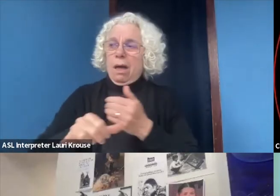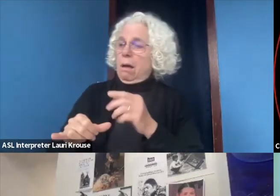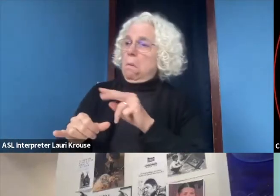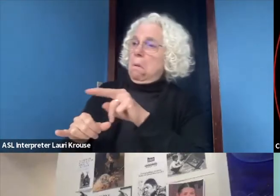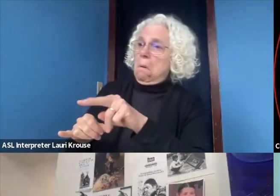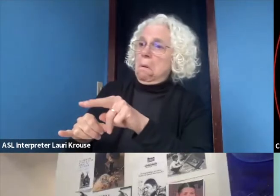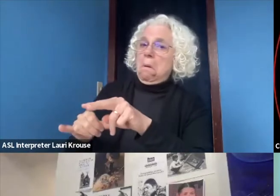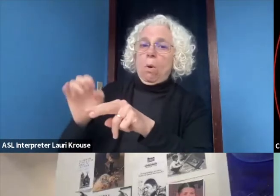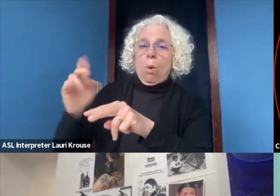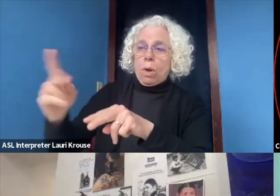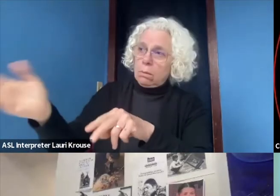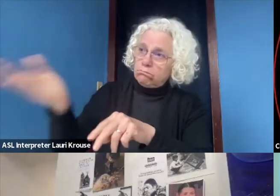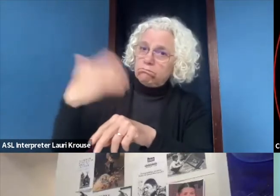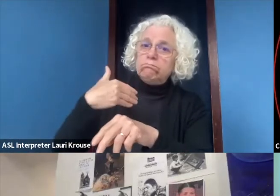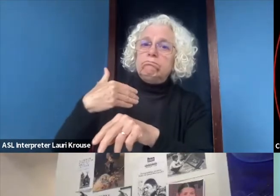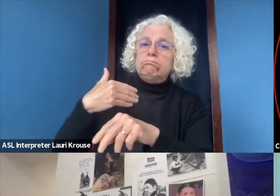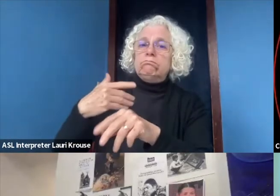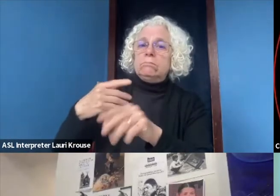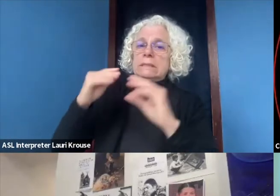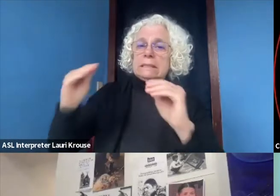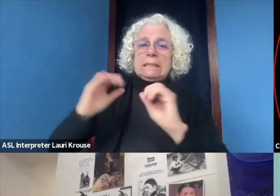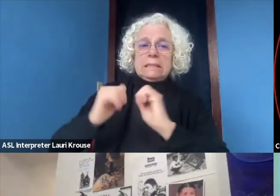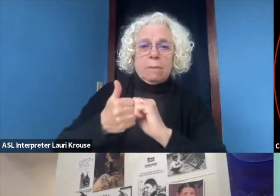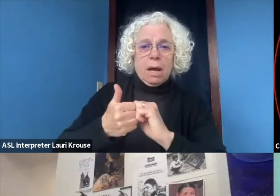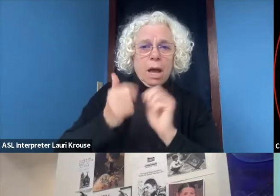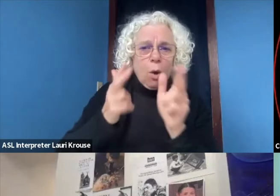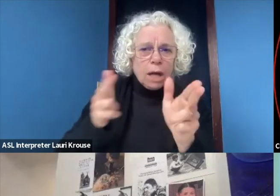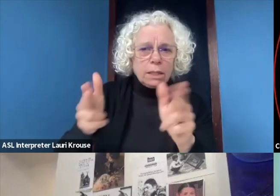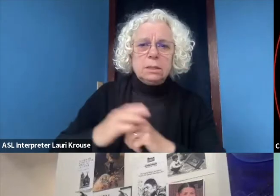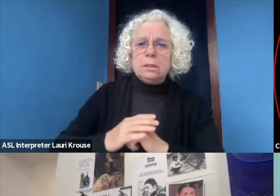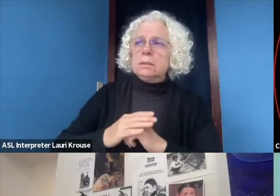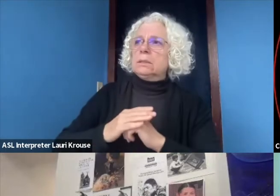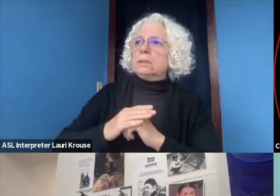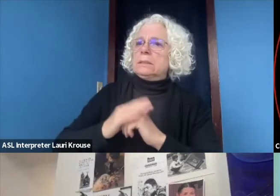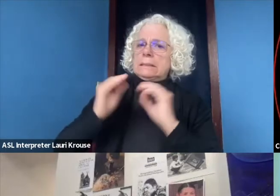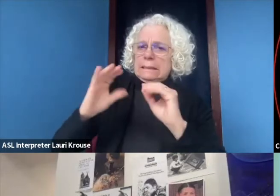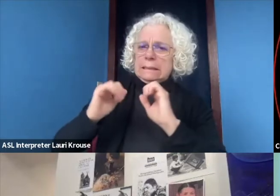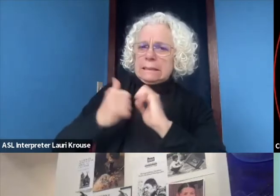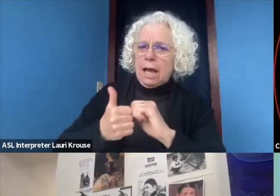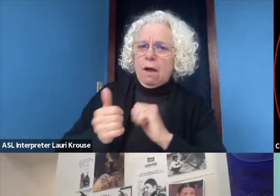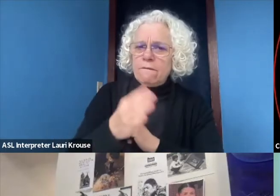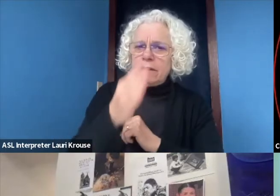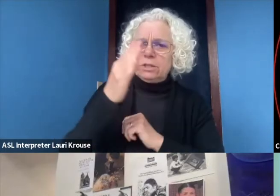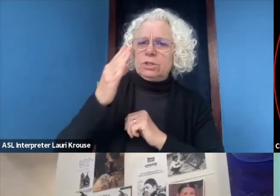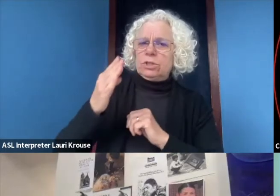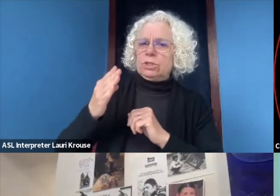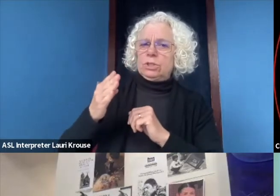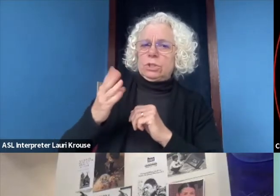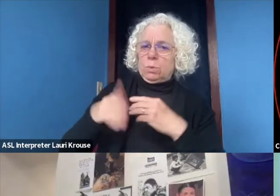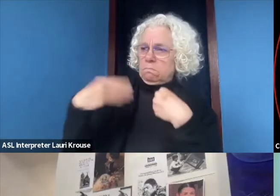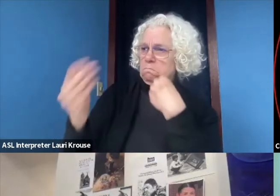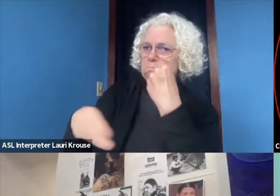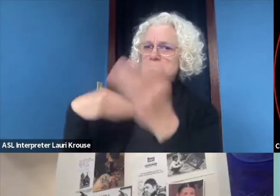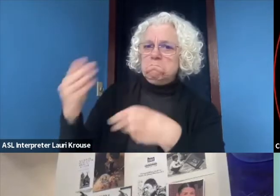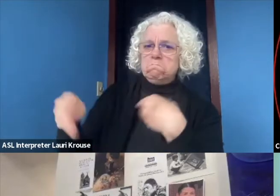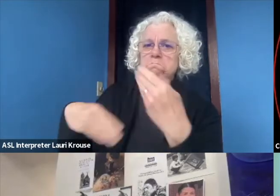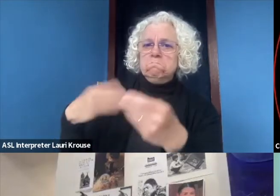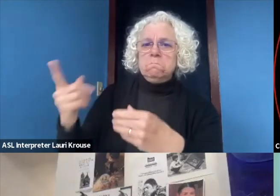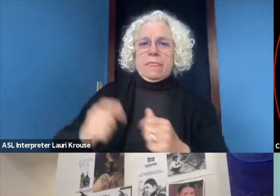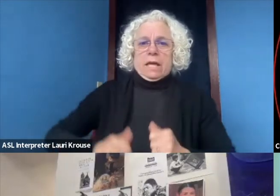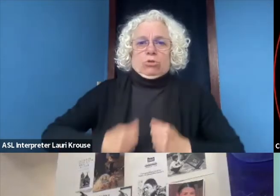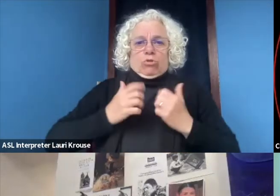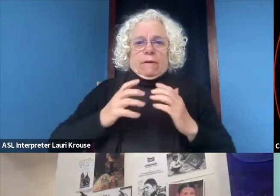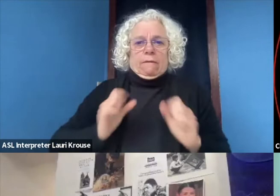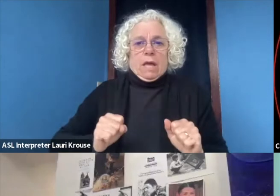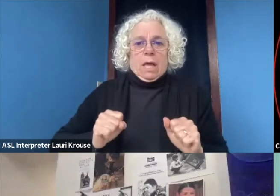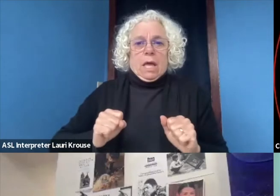We showed them how to fish. And the things that we provided enabled them to survive and to get strong.